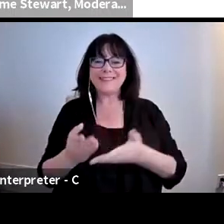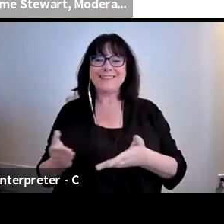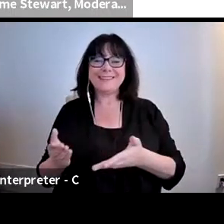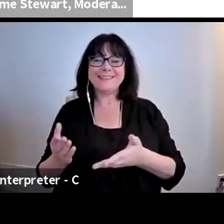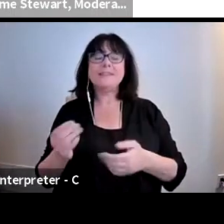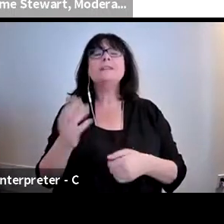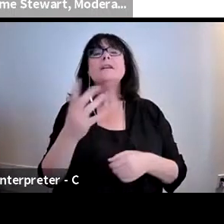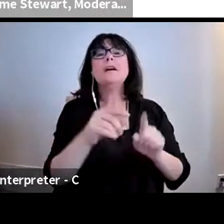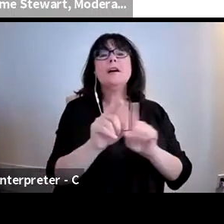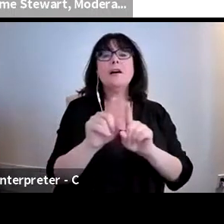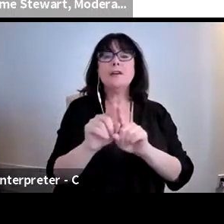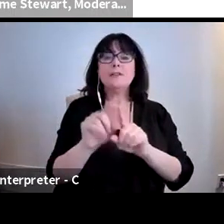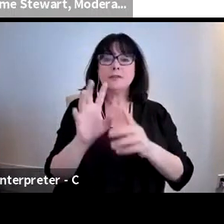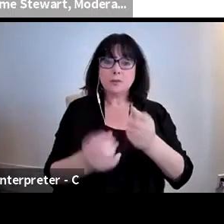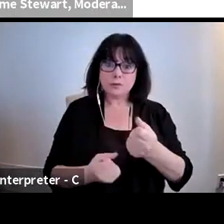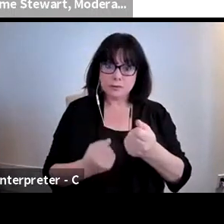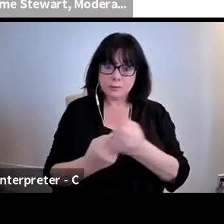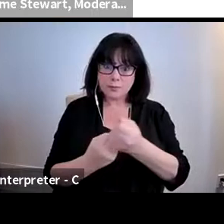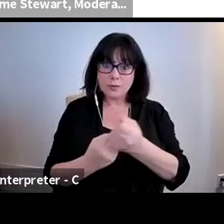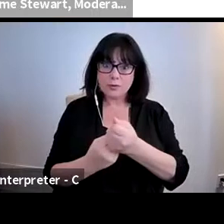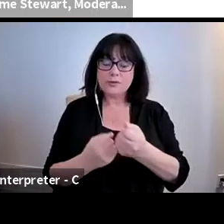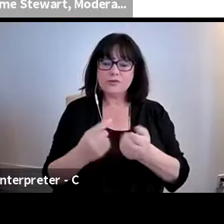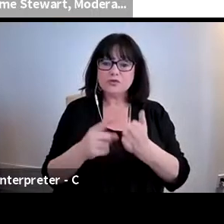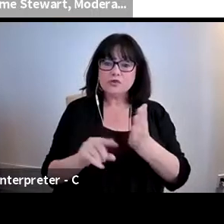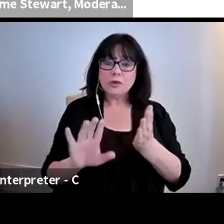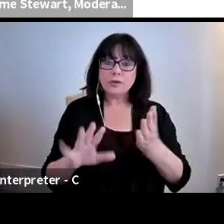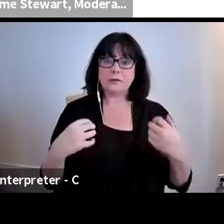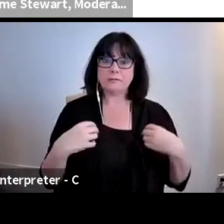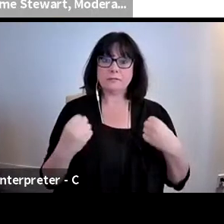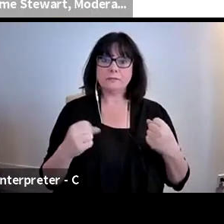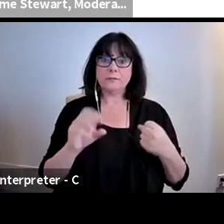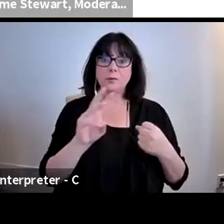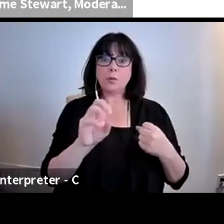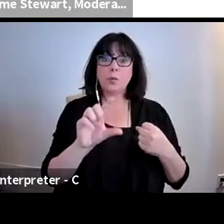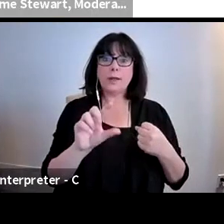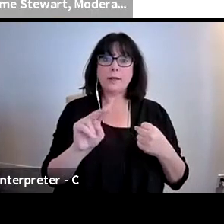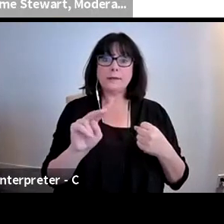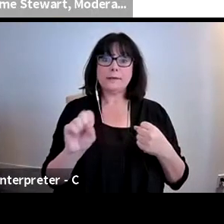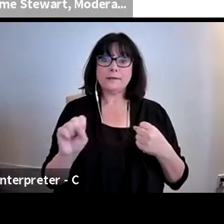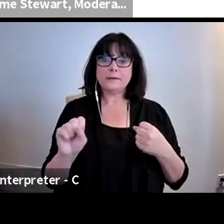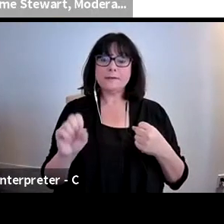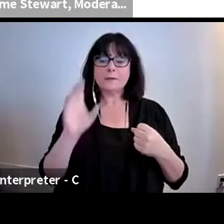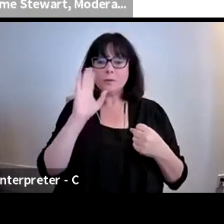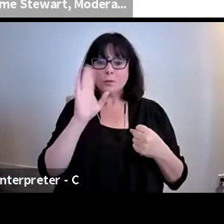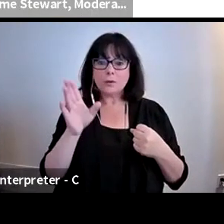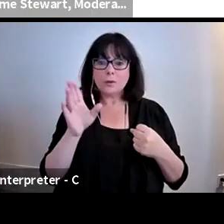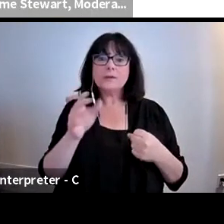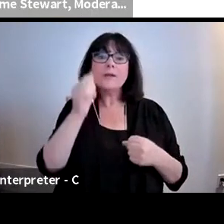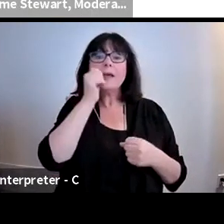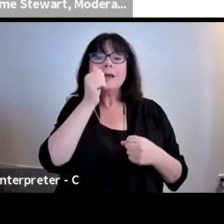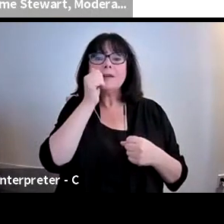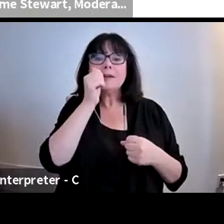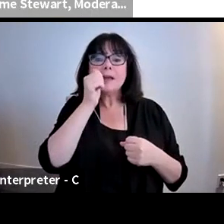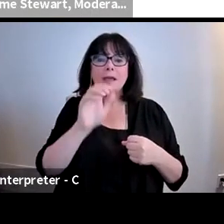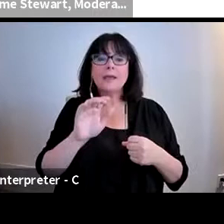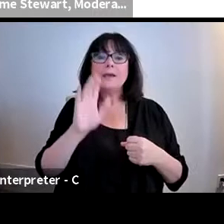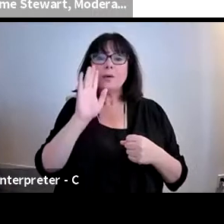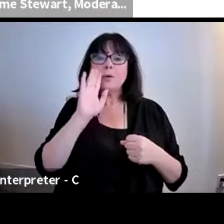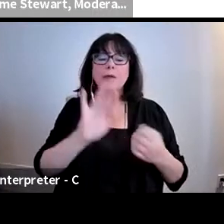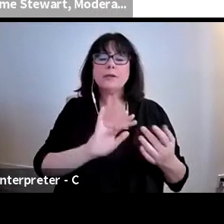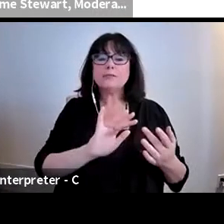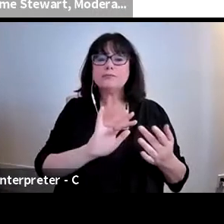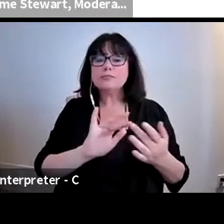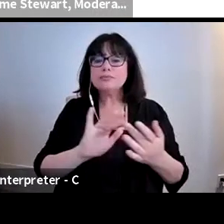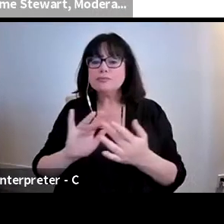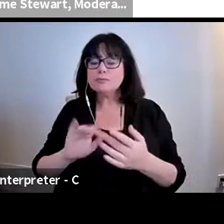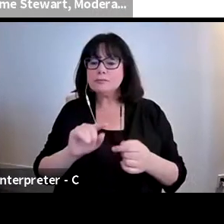supports, and that is daily. Our staff will be touching base with all of our students who are living within these